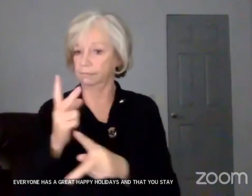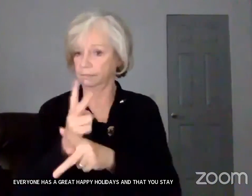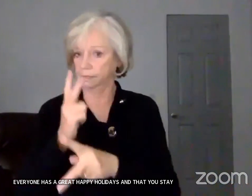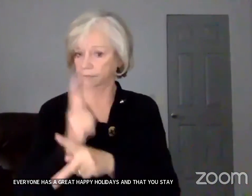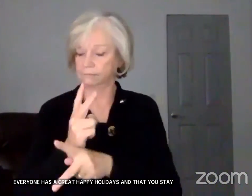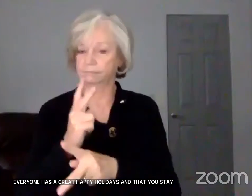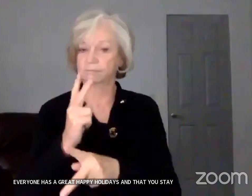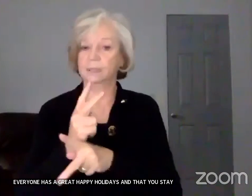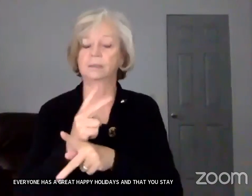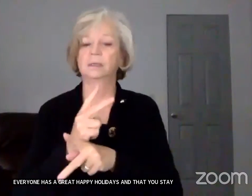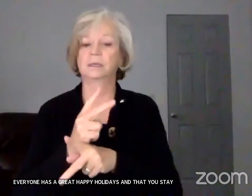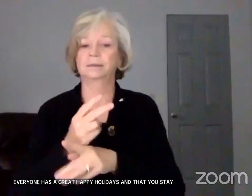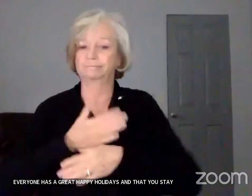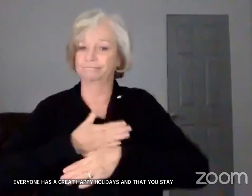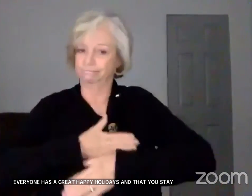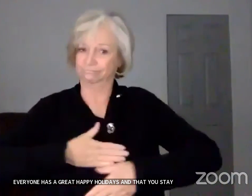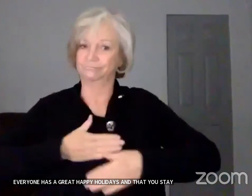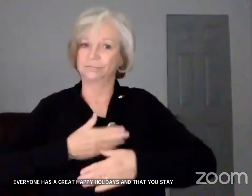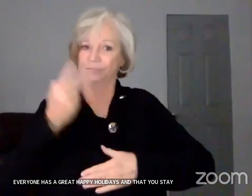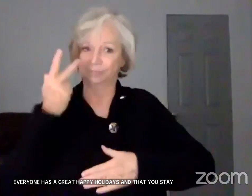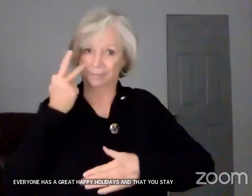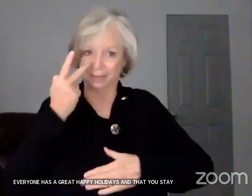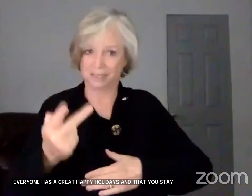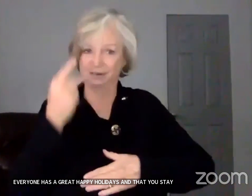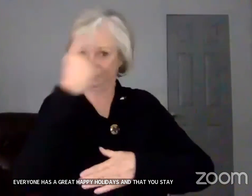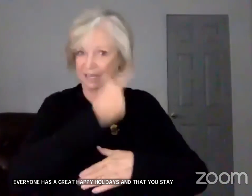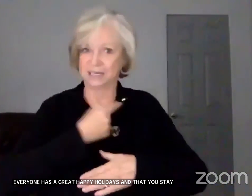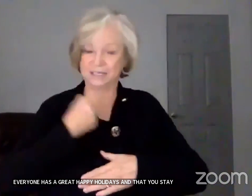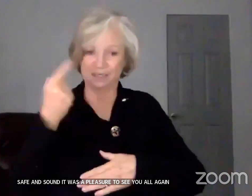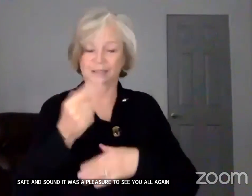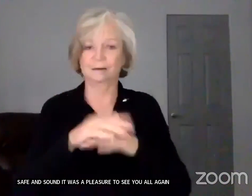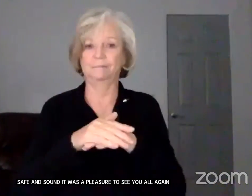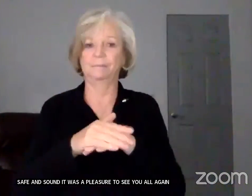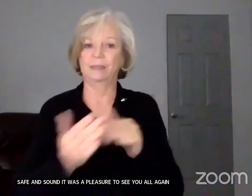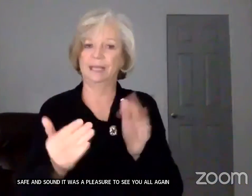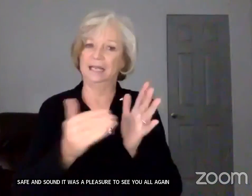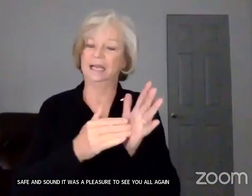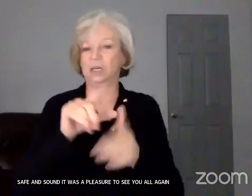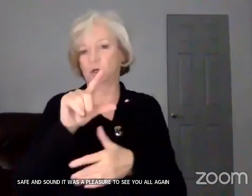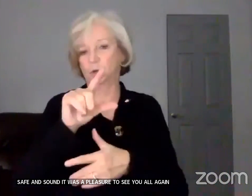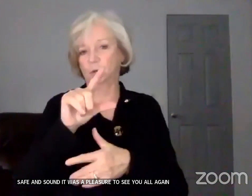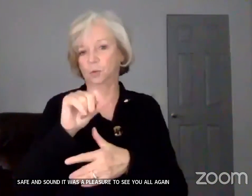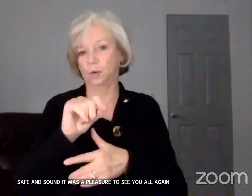see you all again, and hopefully again in 2022. Have a good night, everyone.